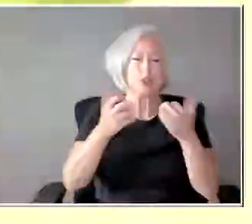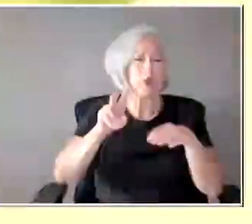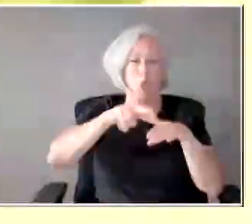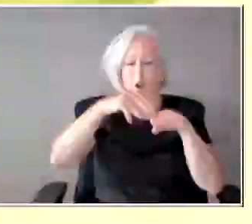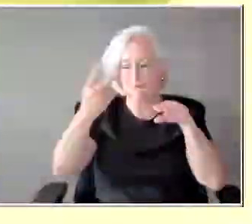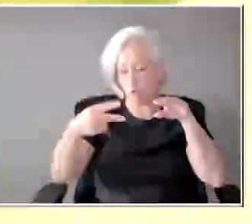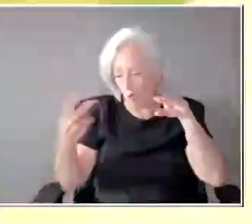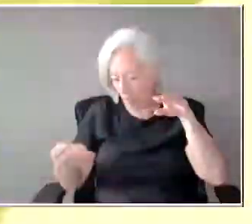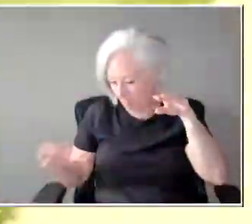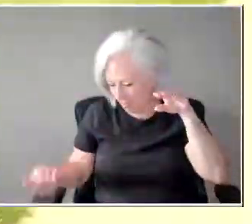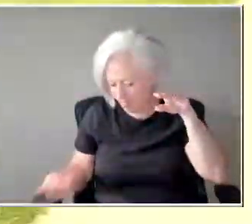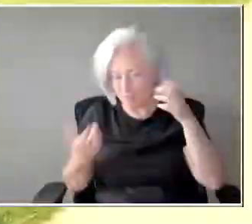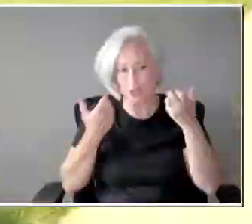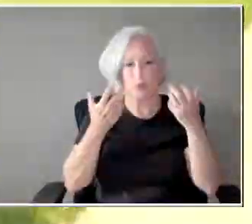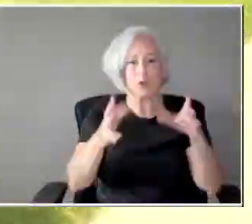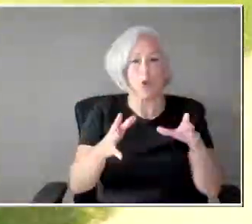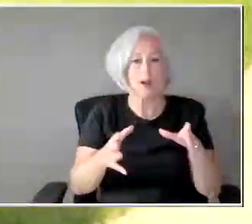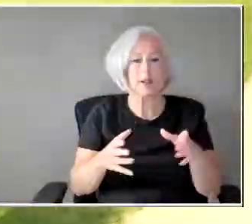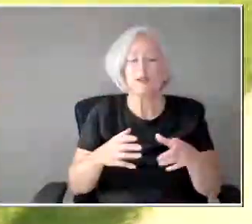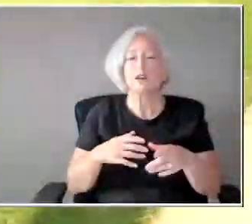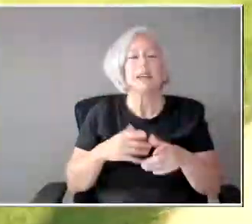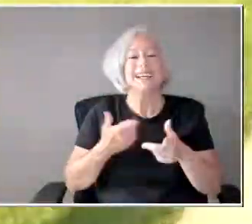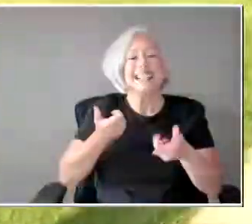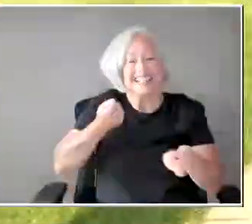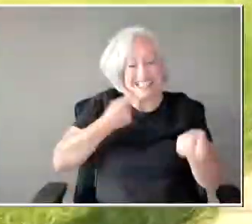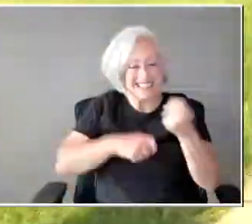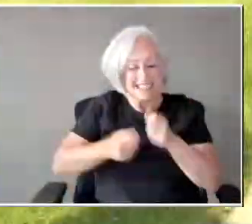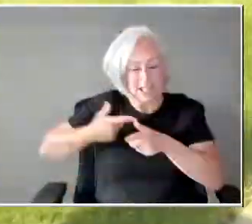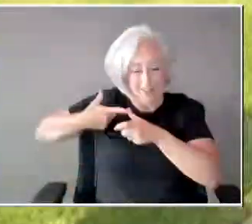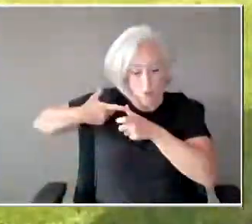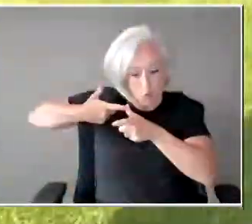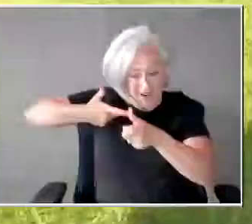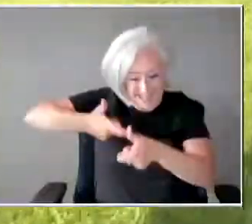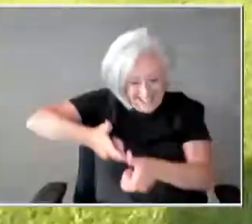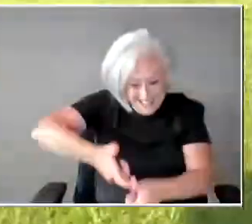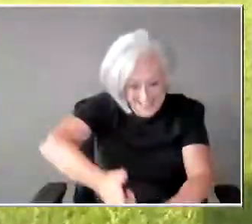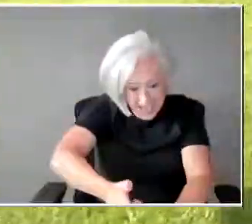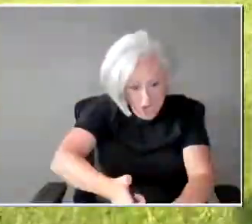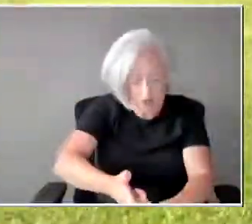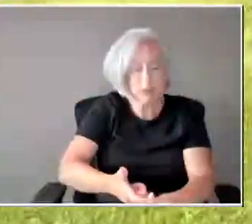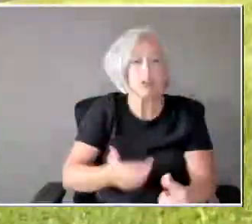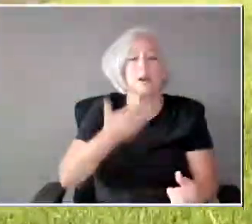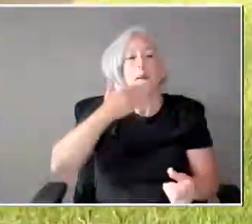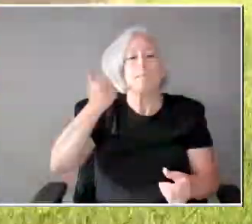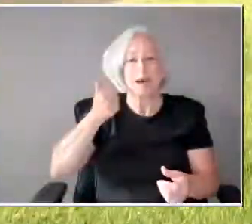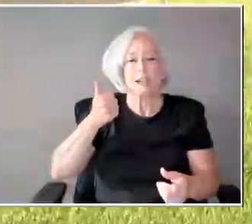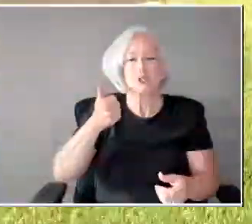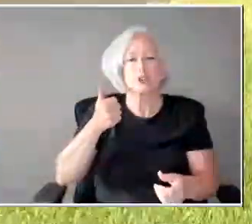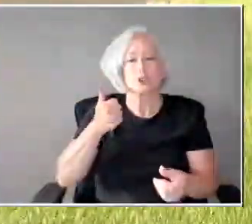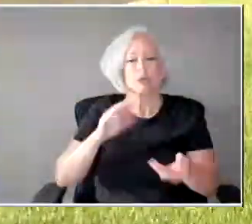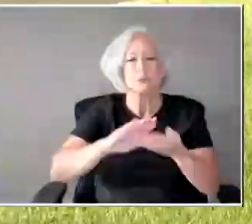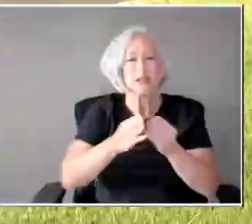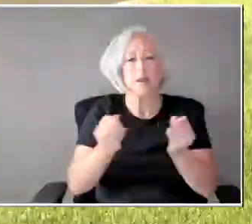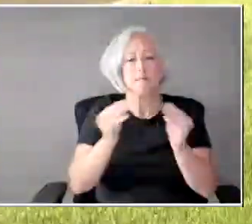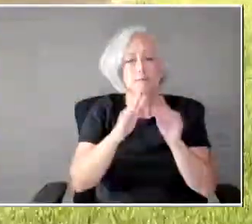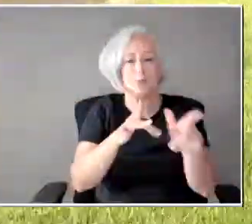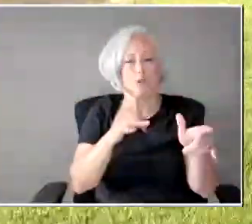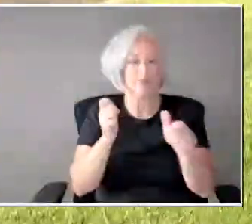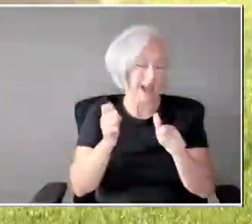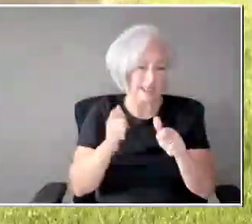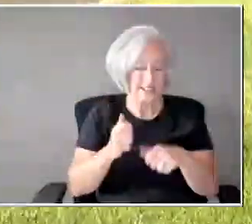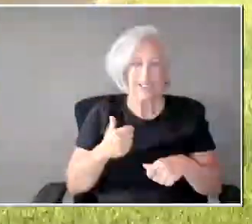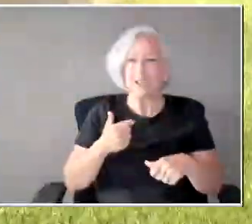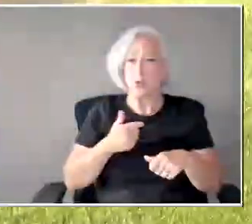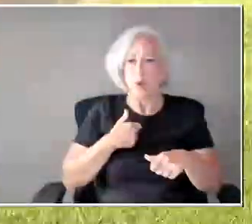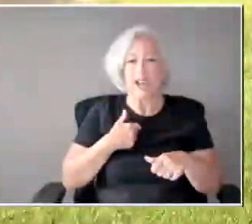hill, I would always start to speed up, all right? Okay, so when I'm on this, like the Stairmaster at the gym, it feels very different. Like